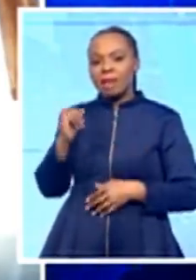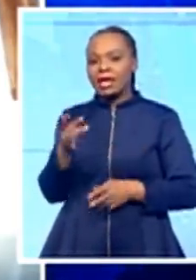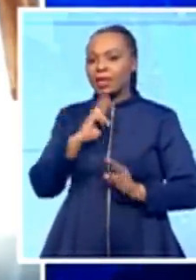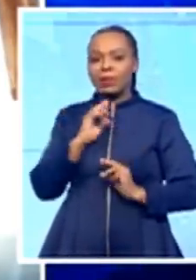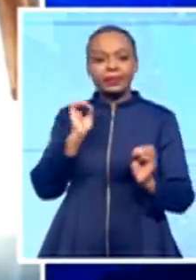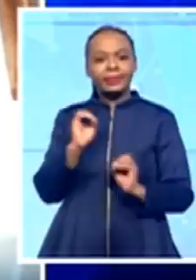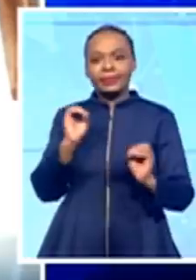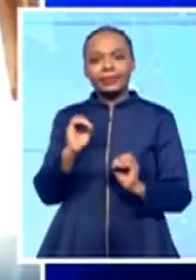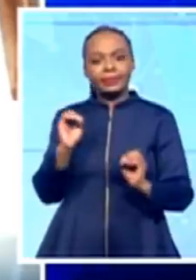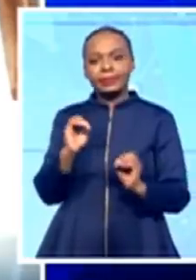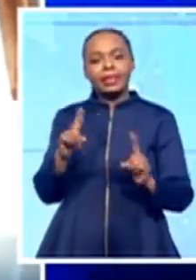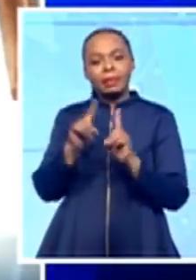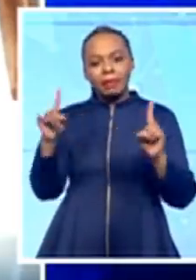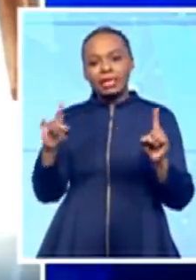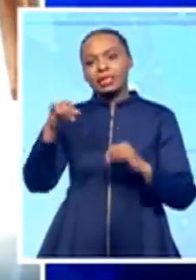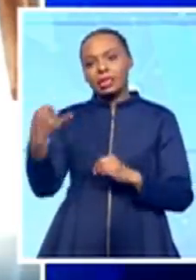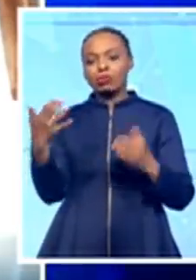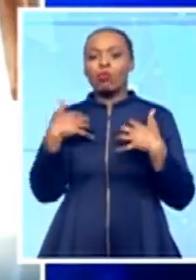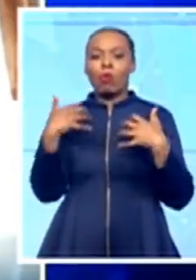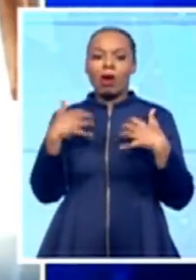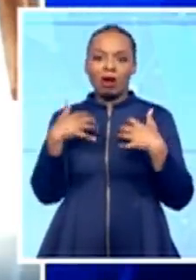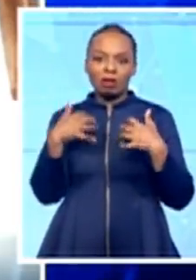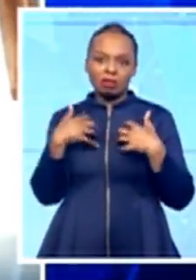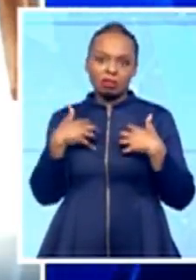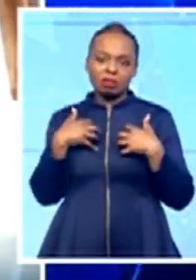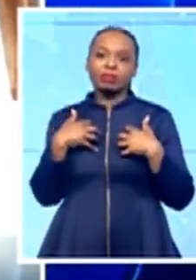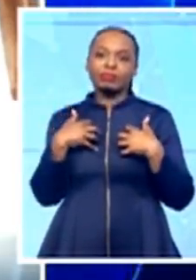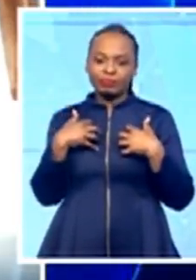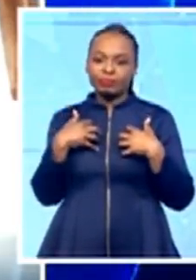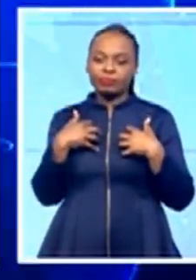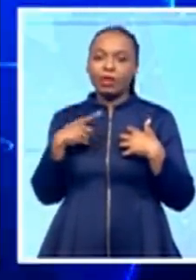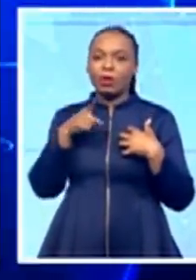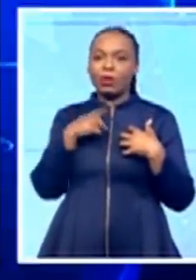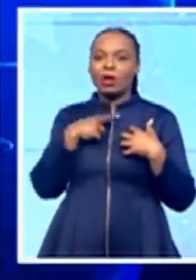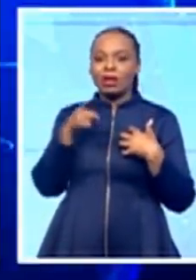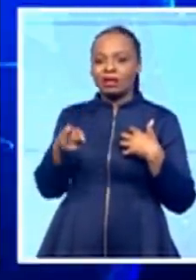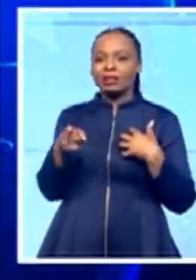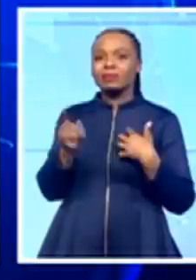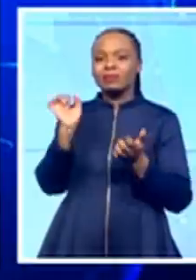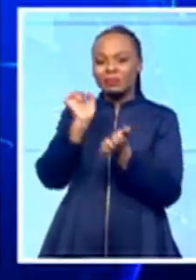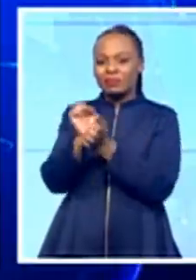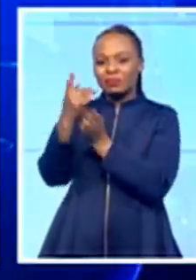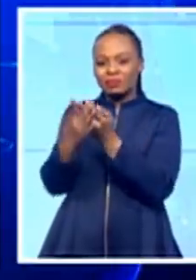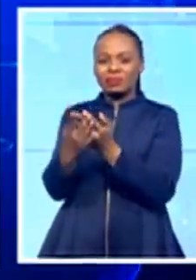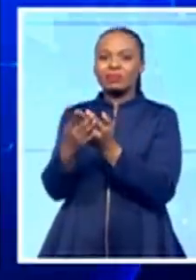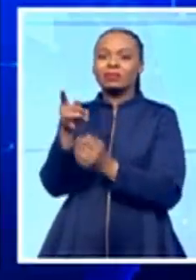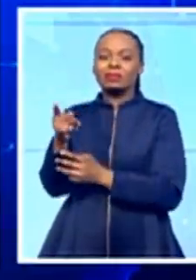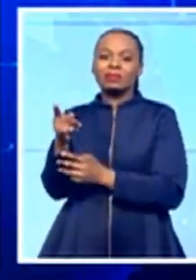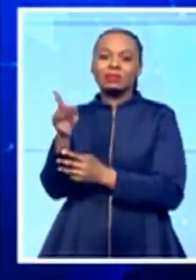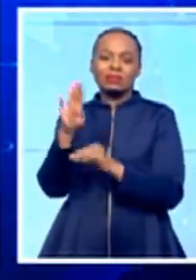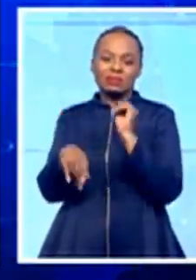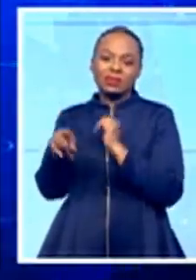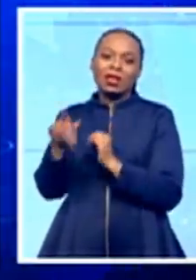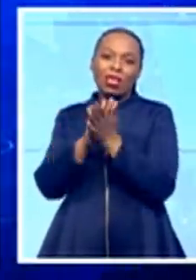that this incarceration must be ravaging his health. What do you make of those pictures that were